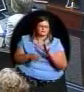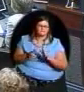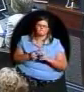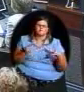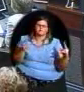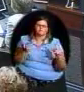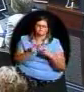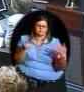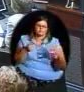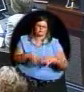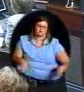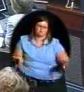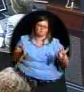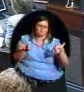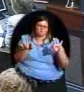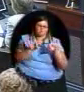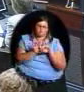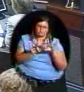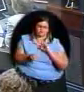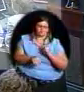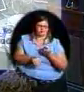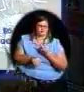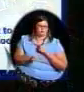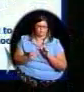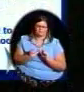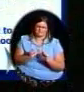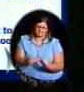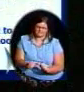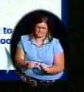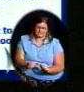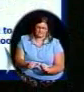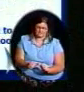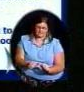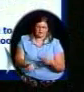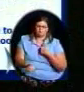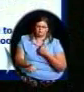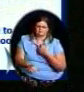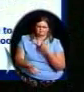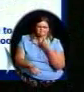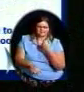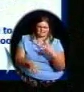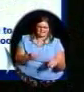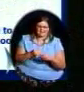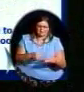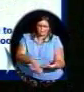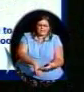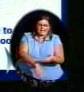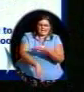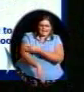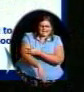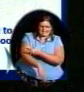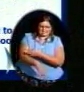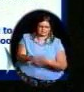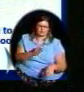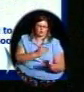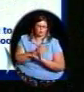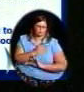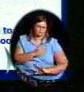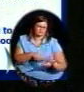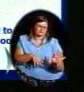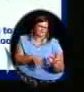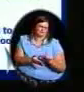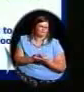important that we maintain, but I want to add that we enhance our protective factors. We've invested a